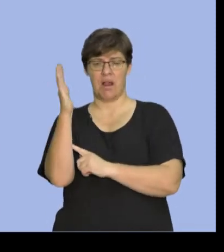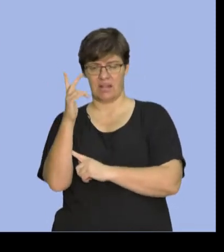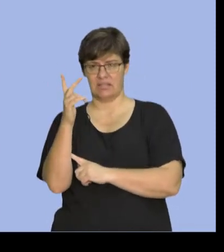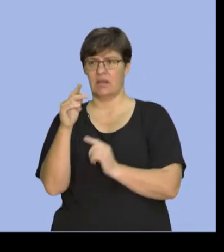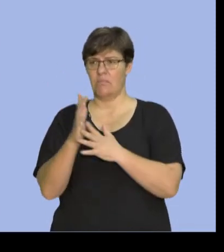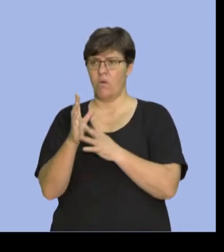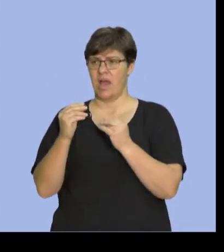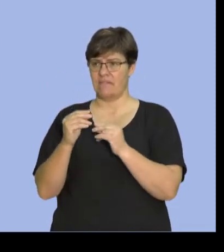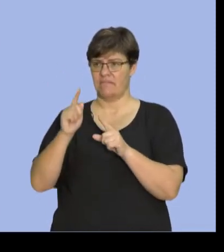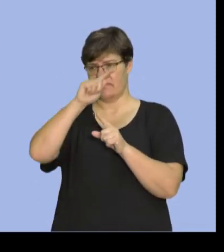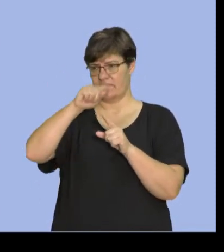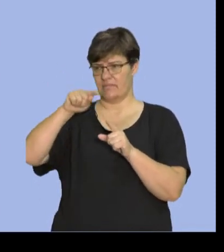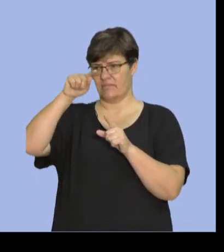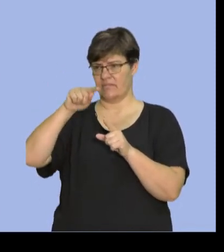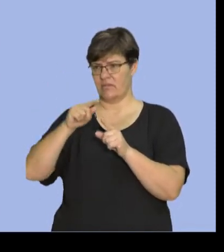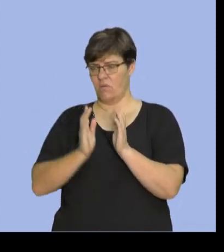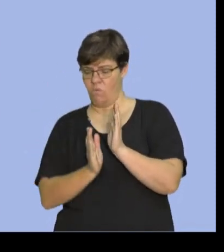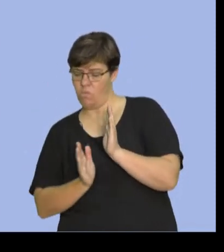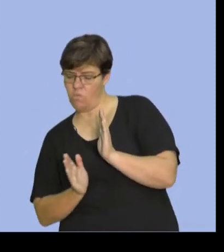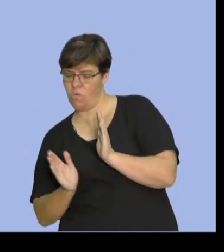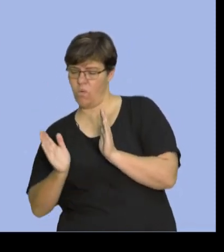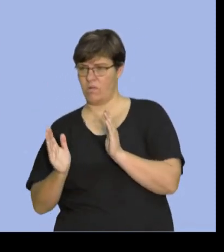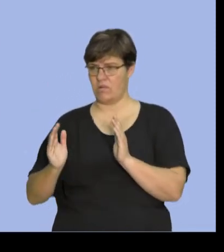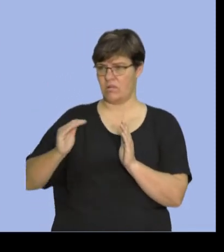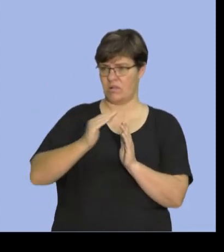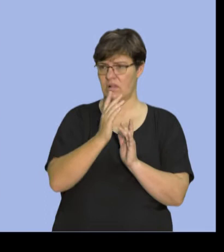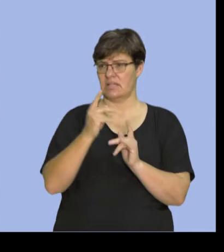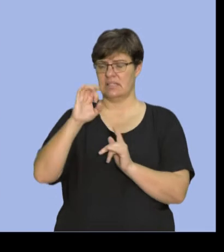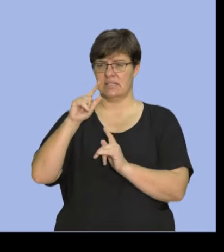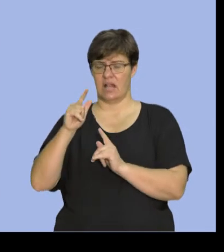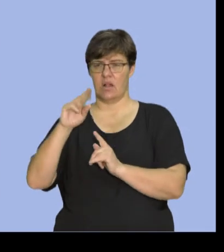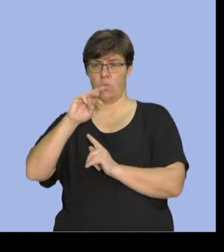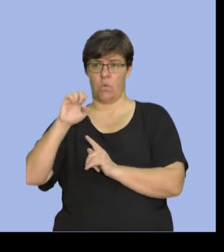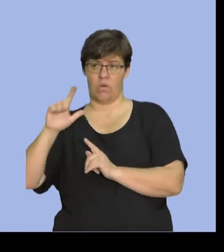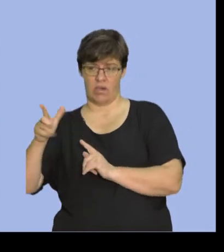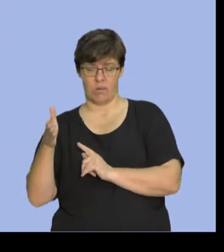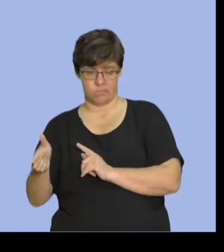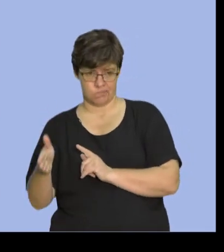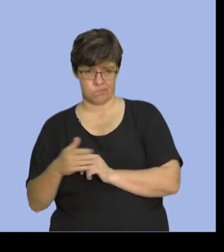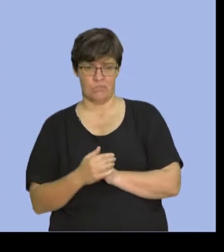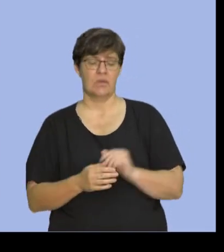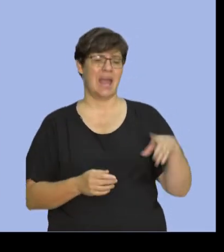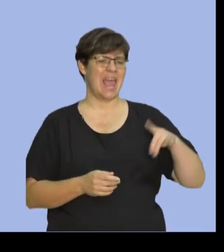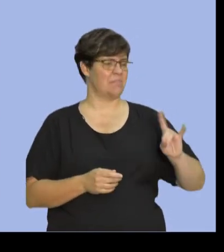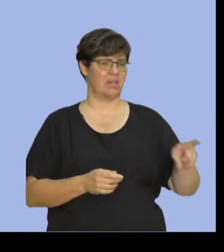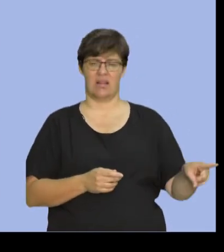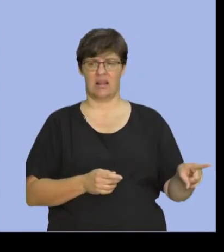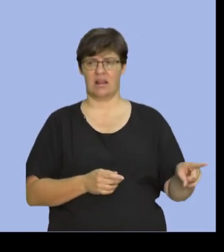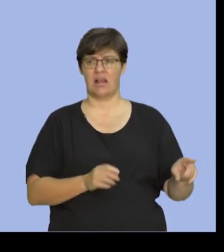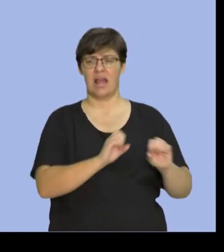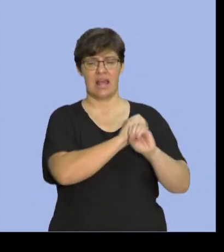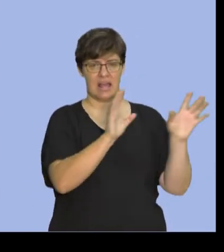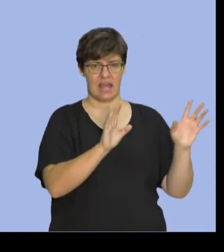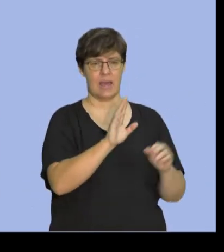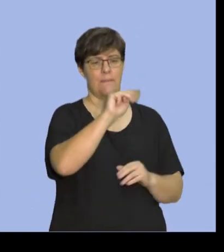a well-defined cell wall, which you will see, which is present in a plant cell, whereas animal cells have a clear, distinct